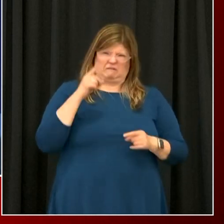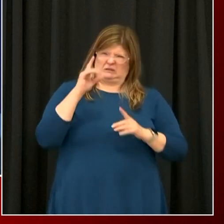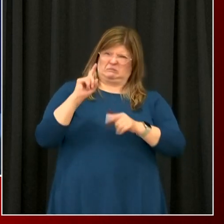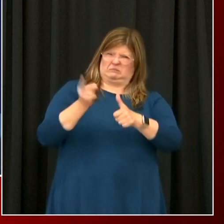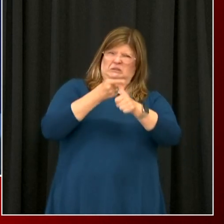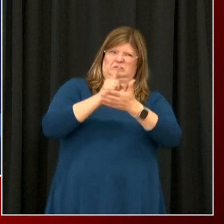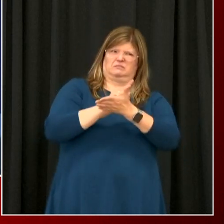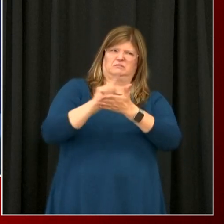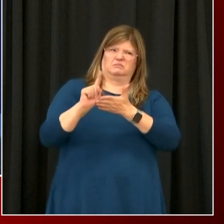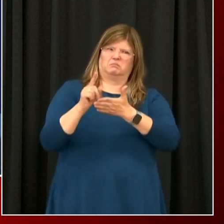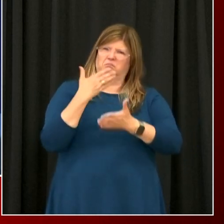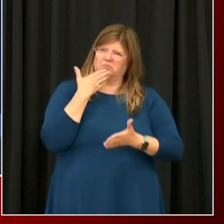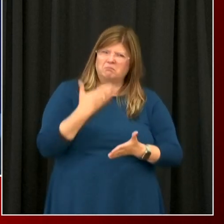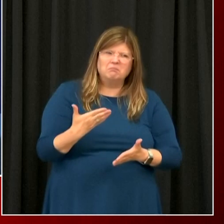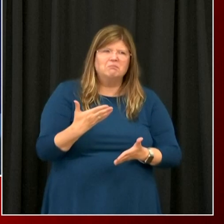I'm